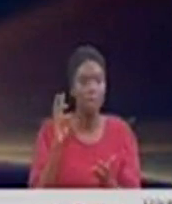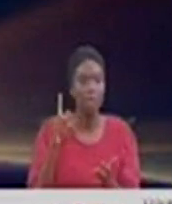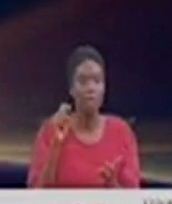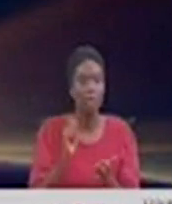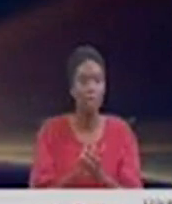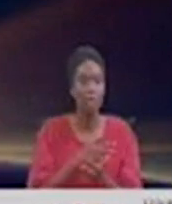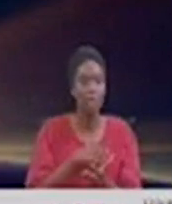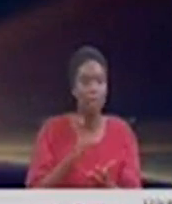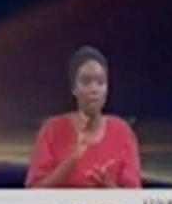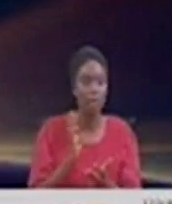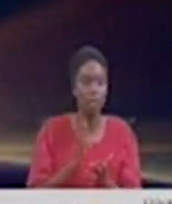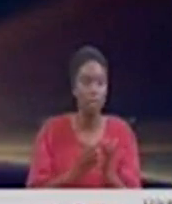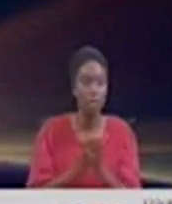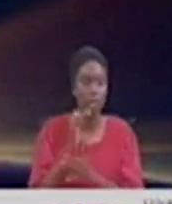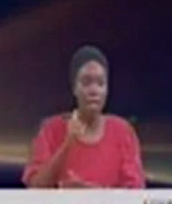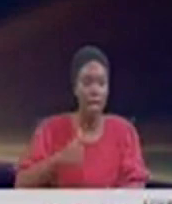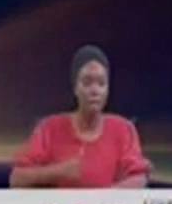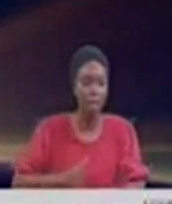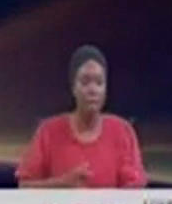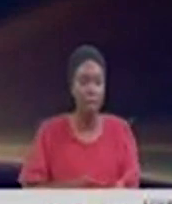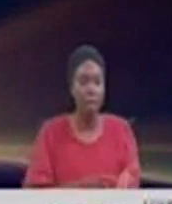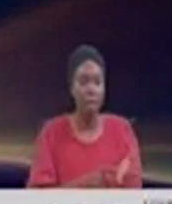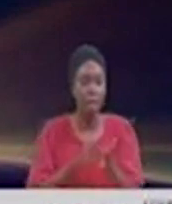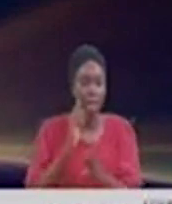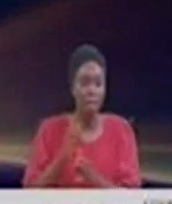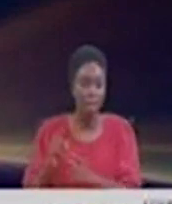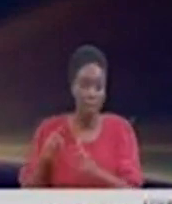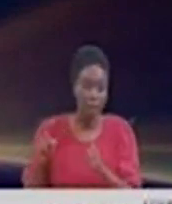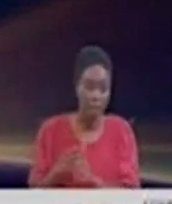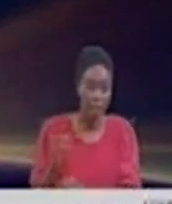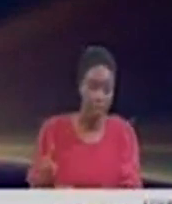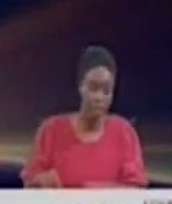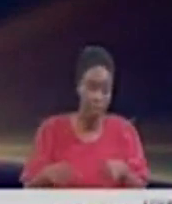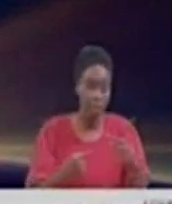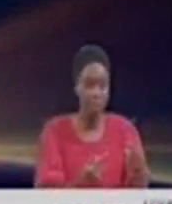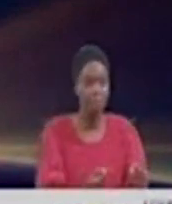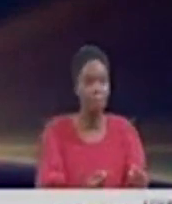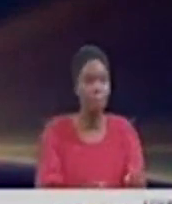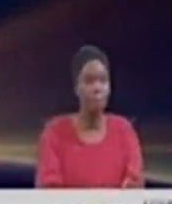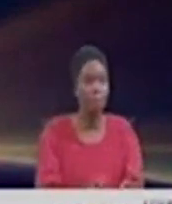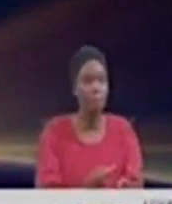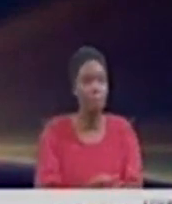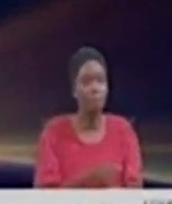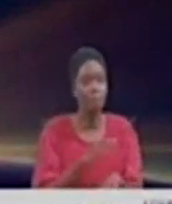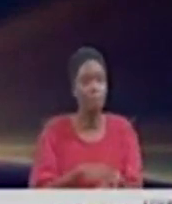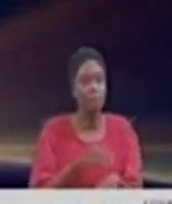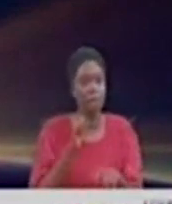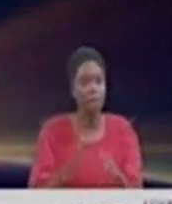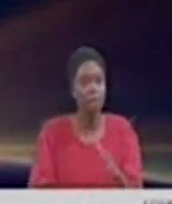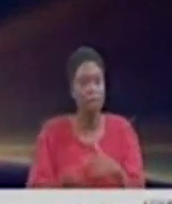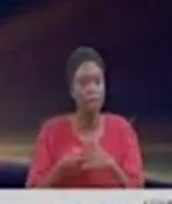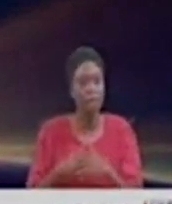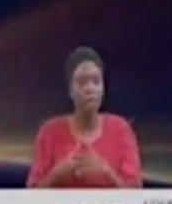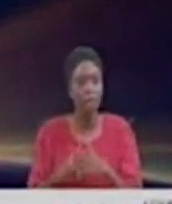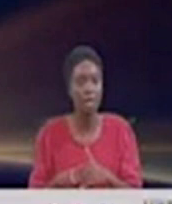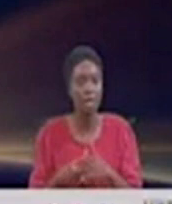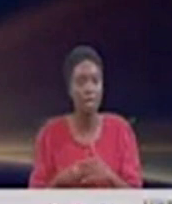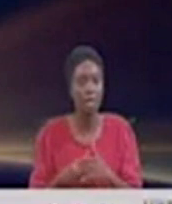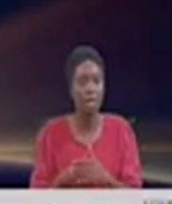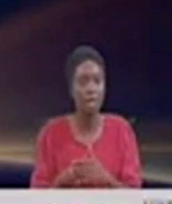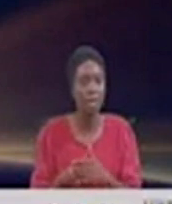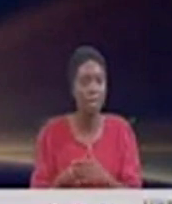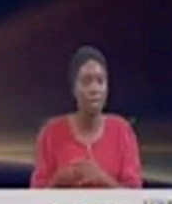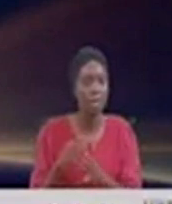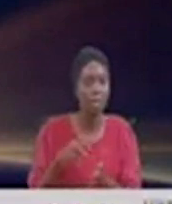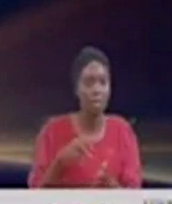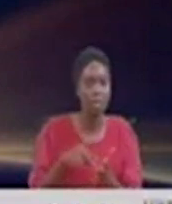6,400 throughout their armies. These shall first set forth. On the south side shall be the standard of the camp of Reuben